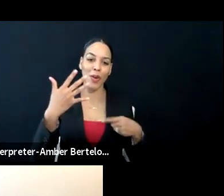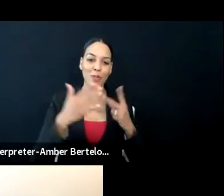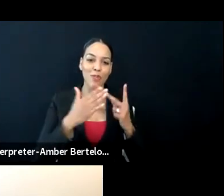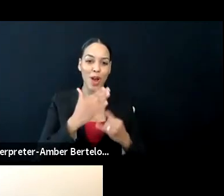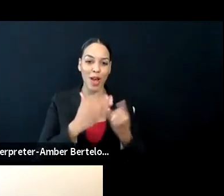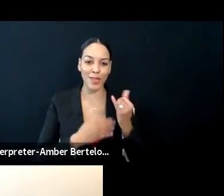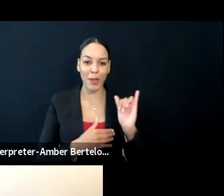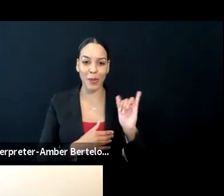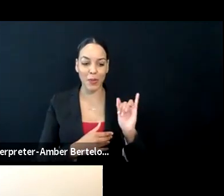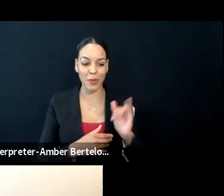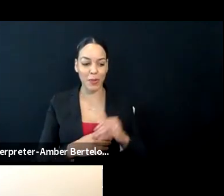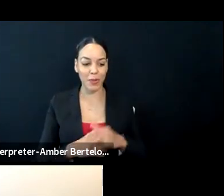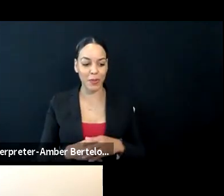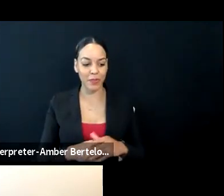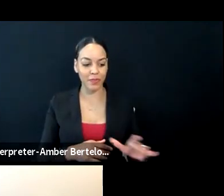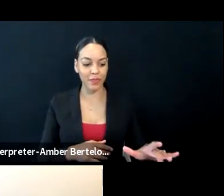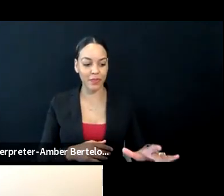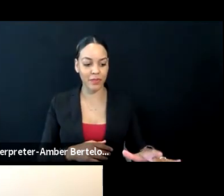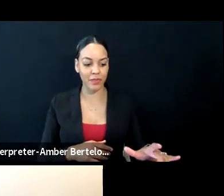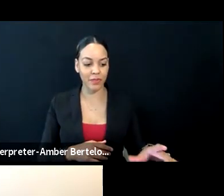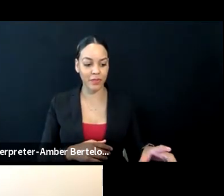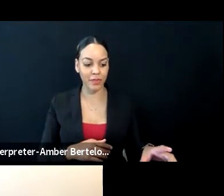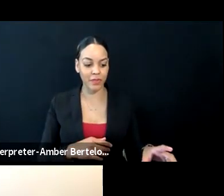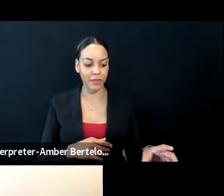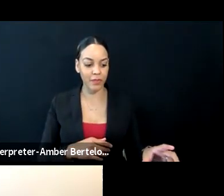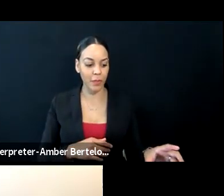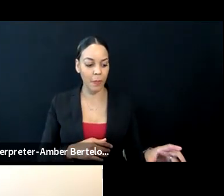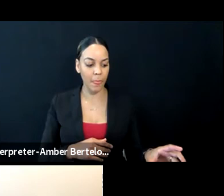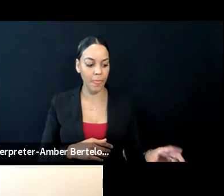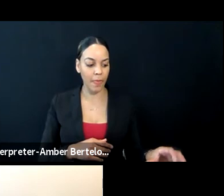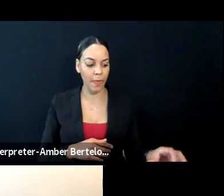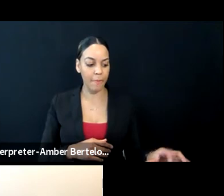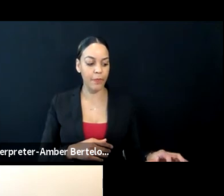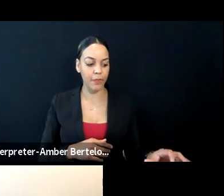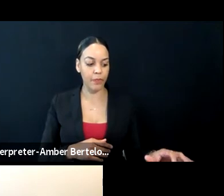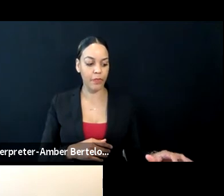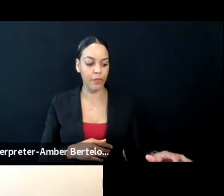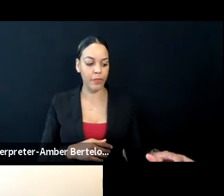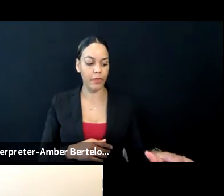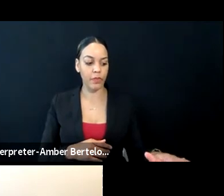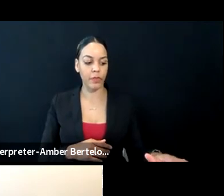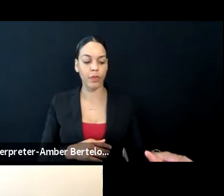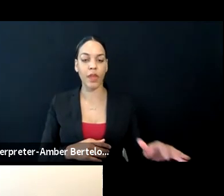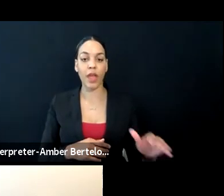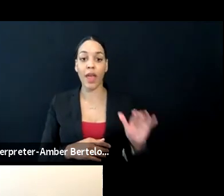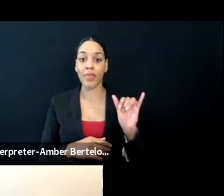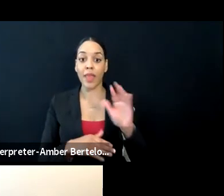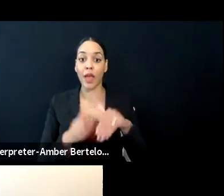projects, and they all mean a lot